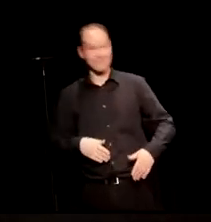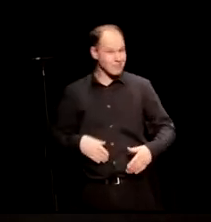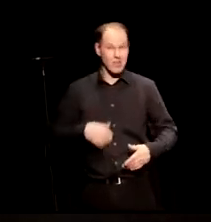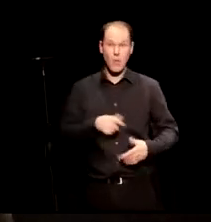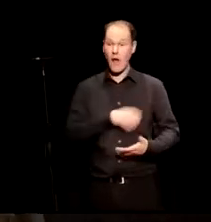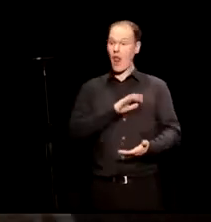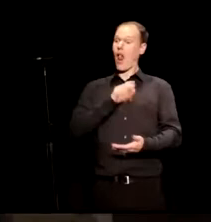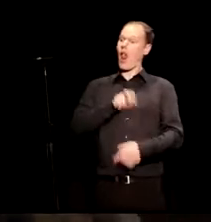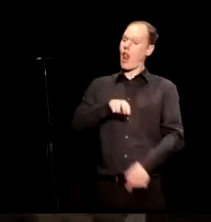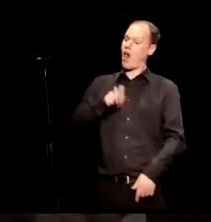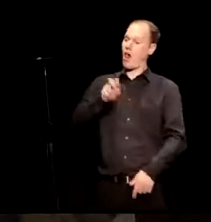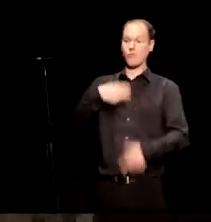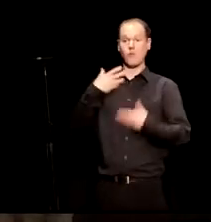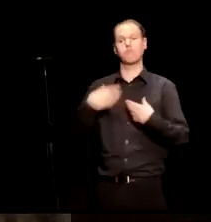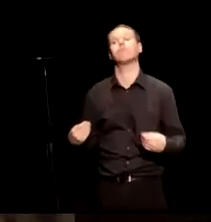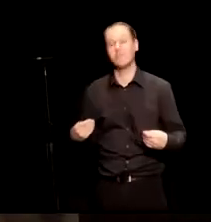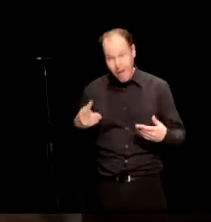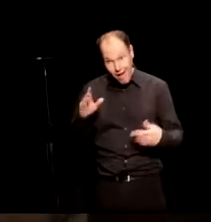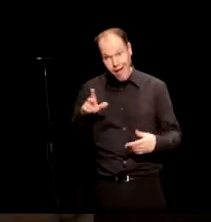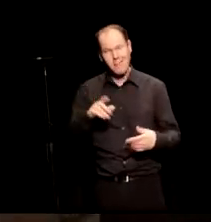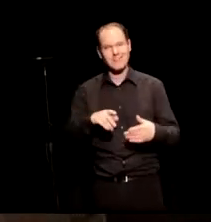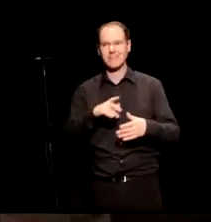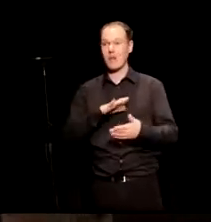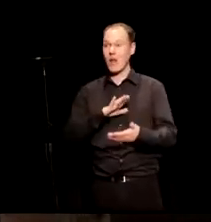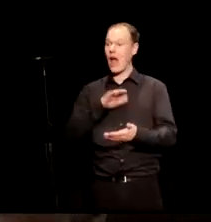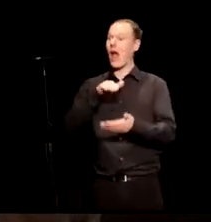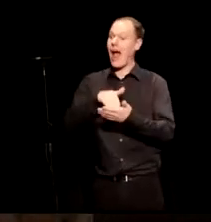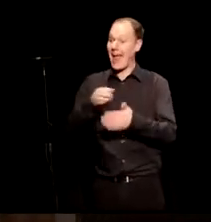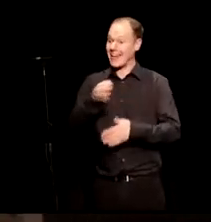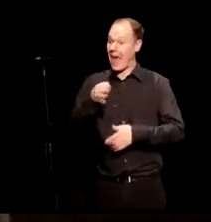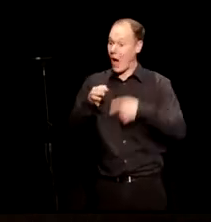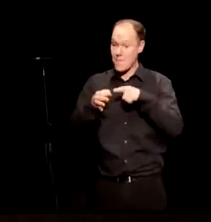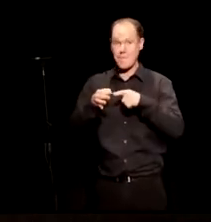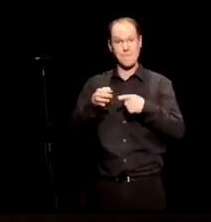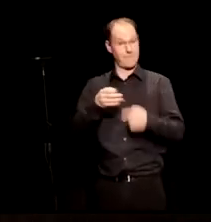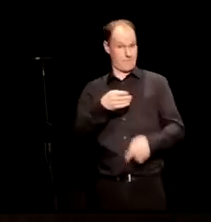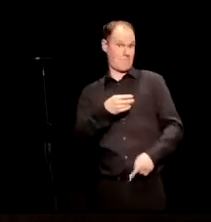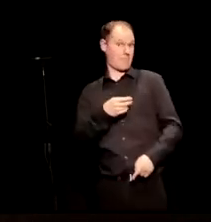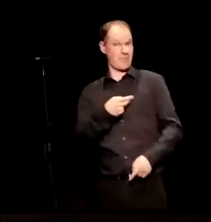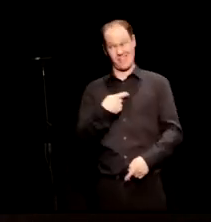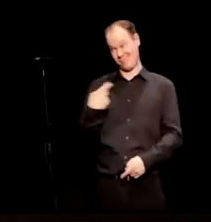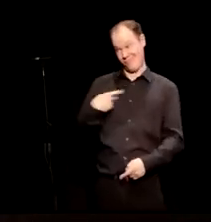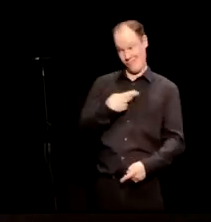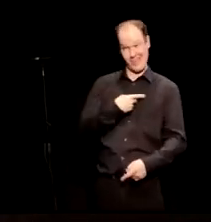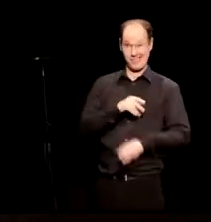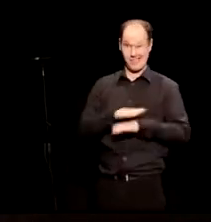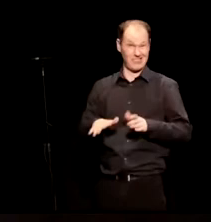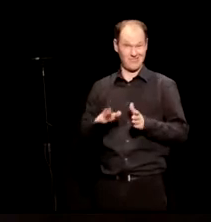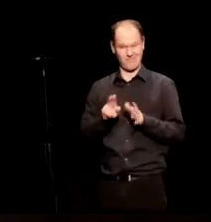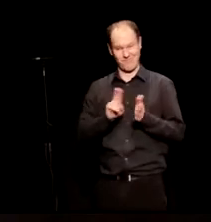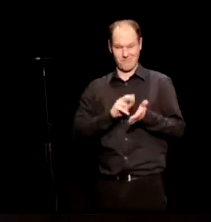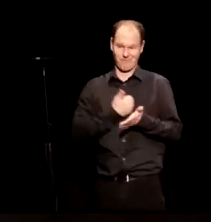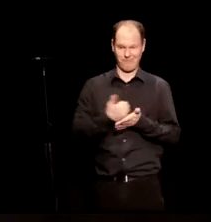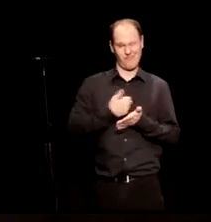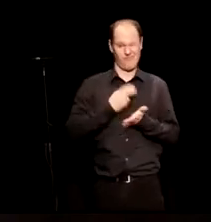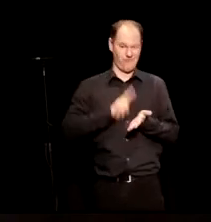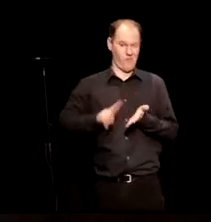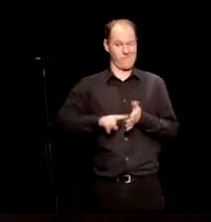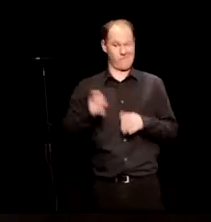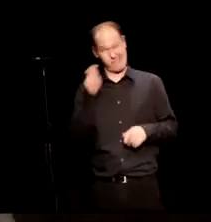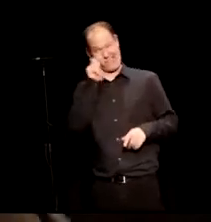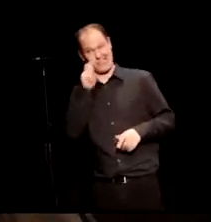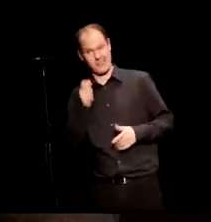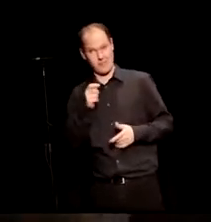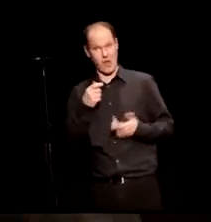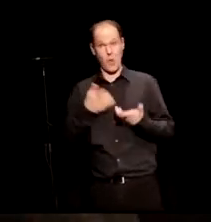before we get to town. Yeah, I ain't worrying about getting into town. If these people find out we ain't no regular detectives, the thing I figure is how